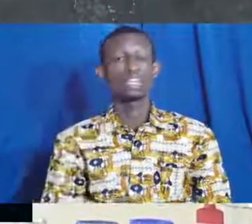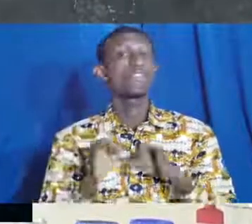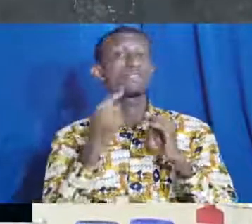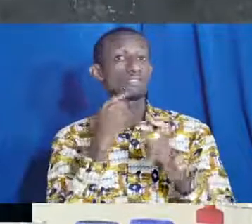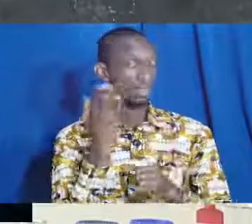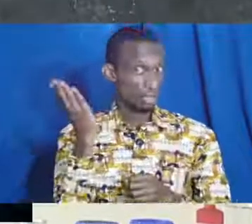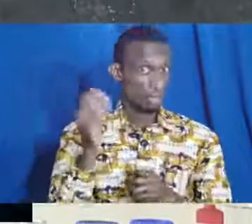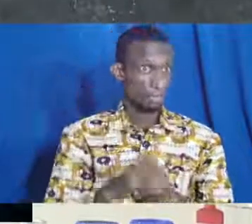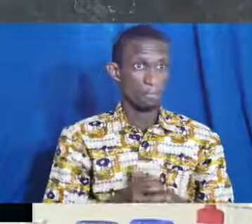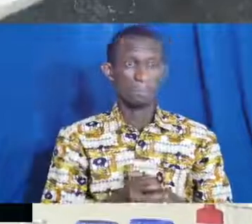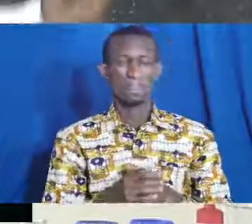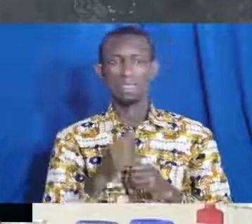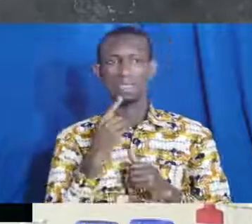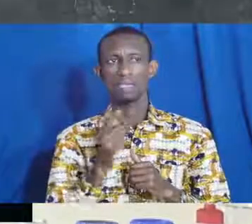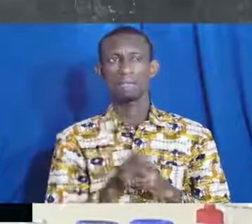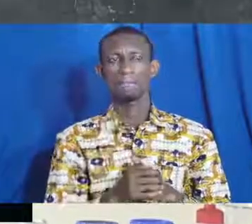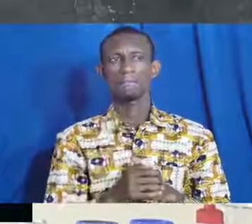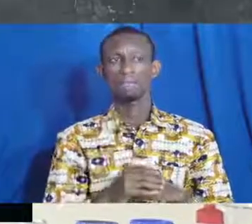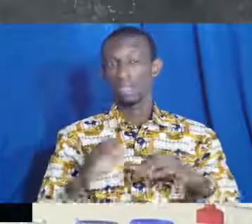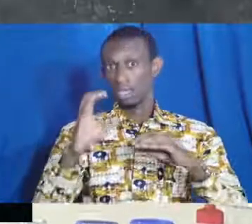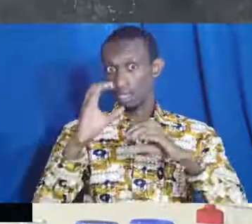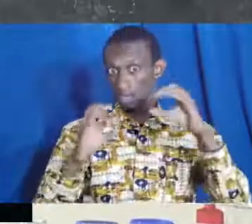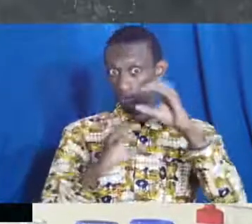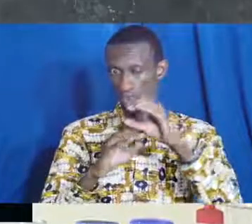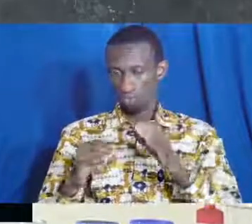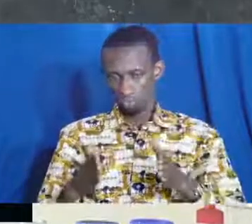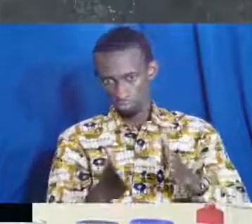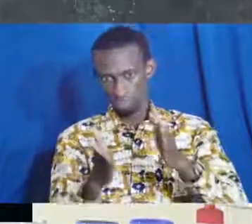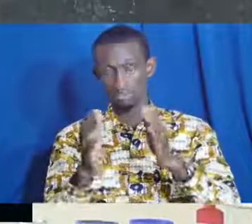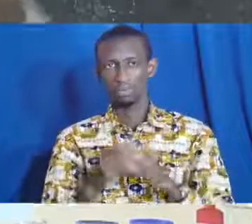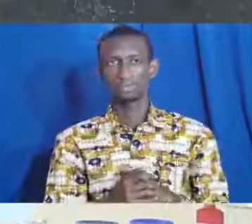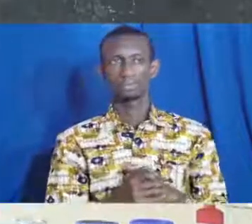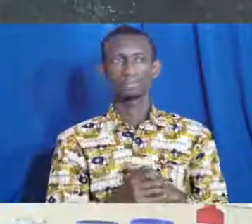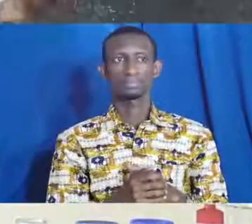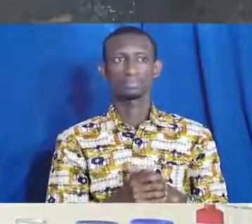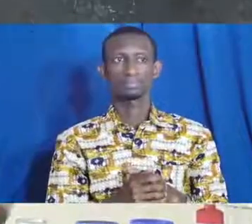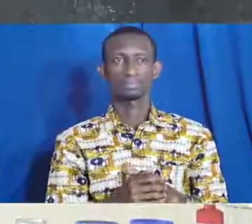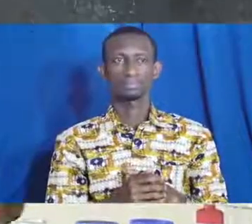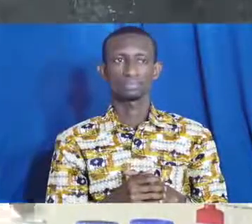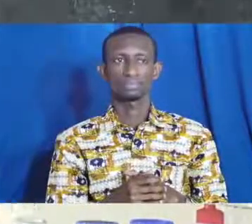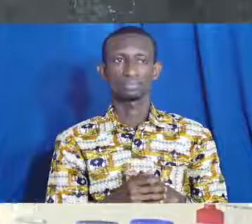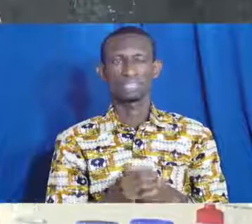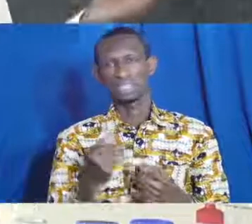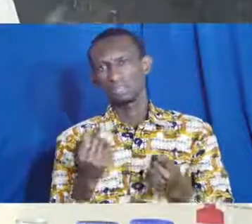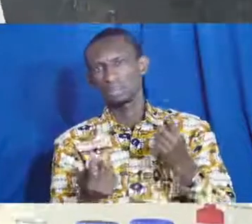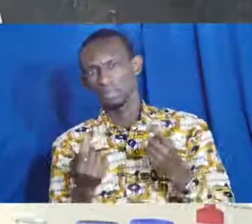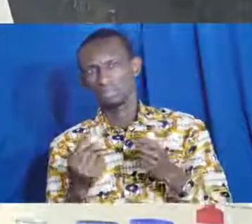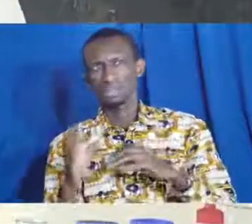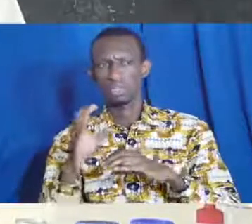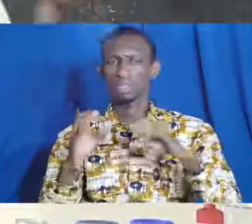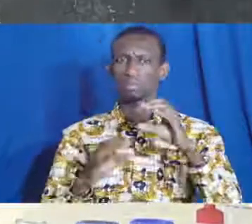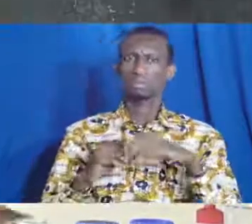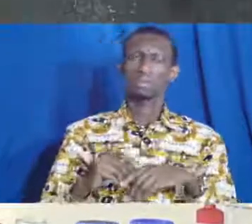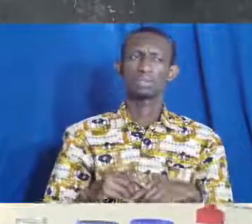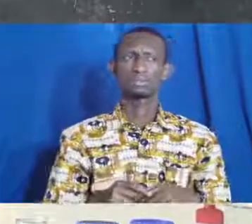And these chemical processes, some of them exist in nature. Some of them, these chemical reactions can also